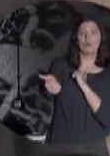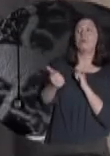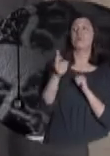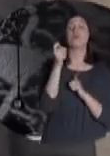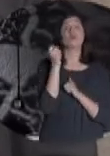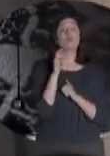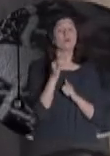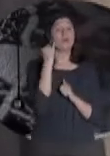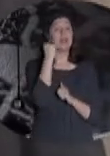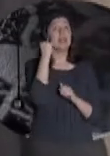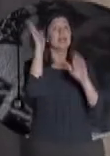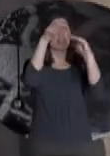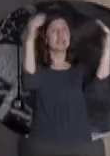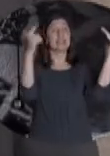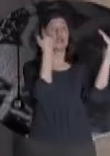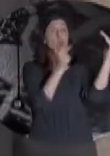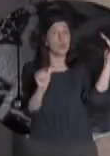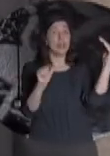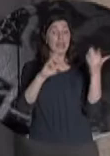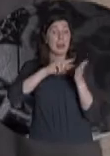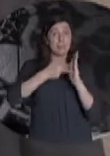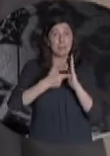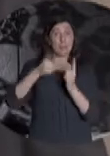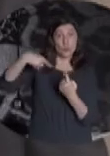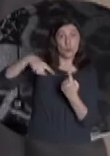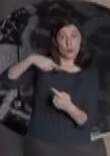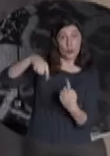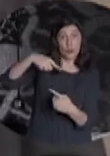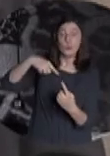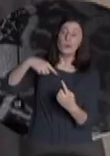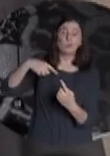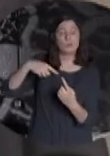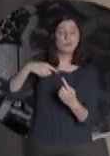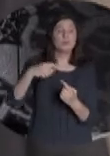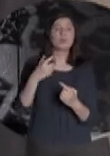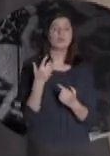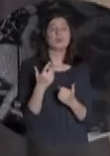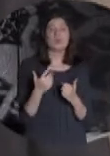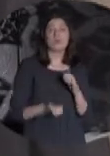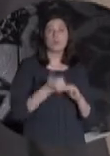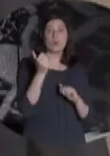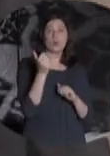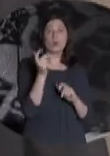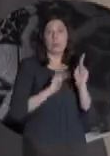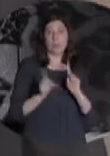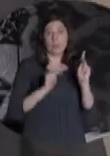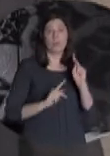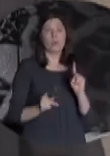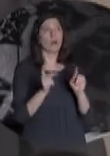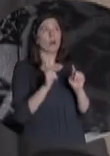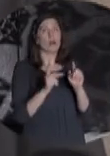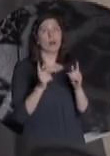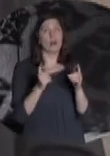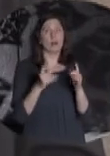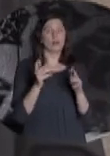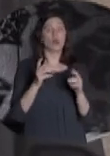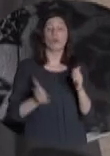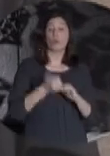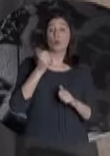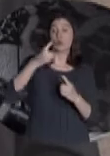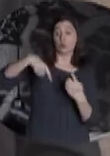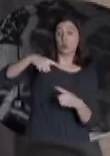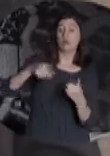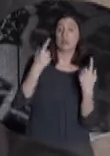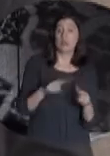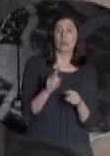the sky is green. That means there's going to be a tornado. Most tornadoes happen between 4 p.m. and 9 p.m., and that's just the time of day that the